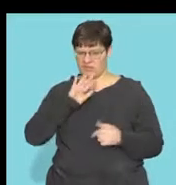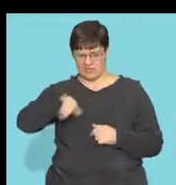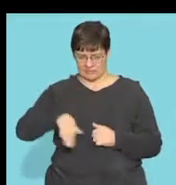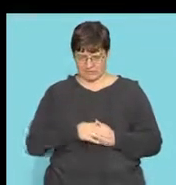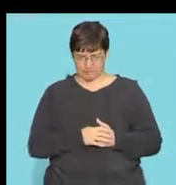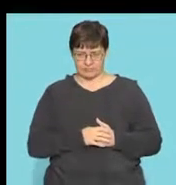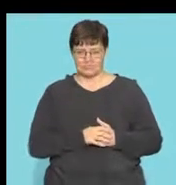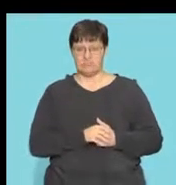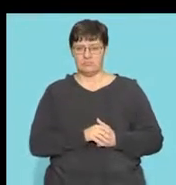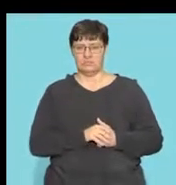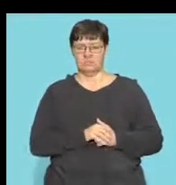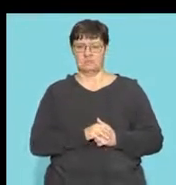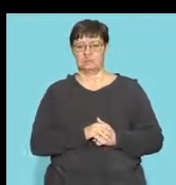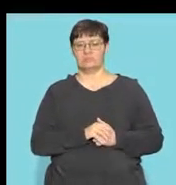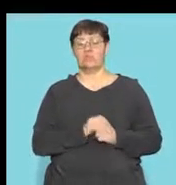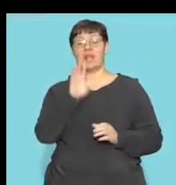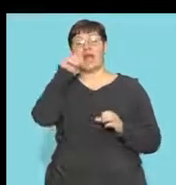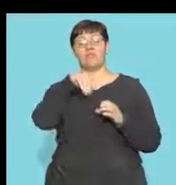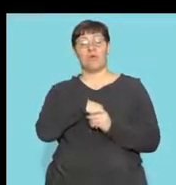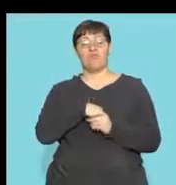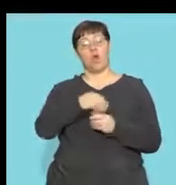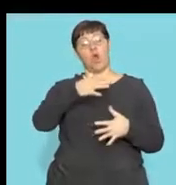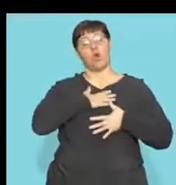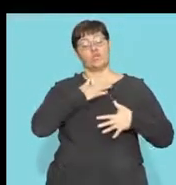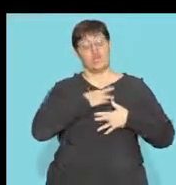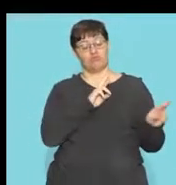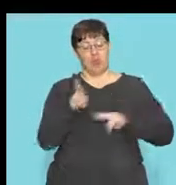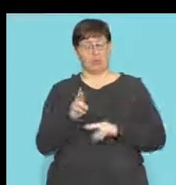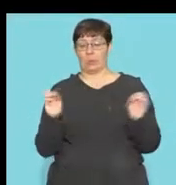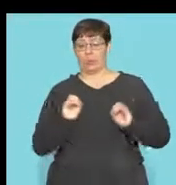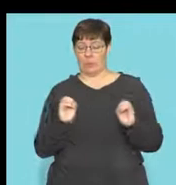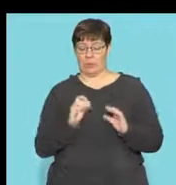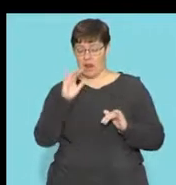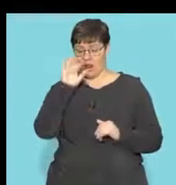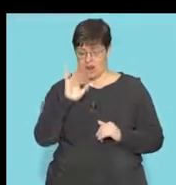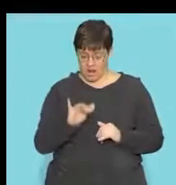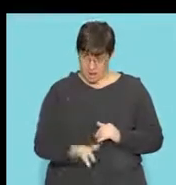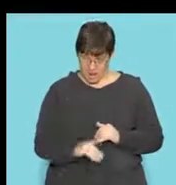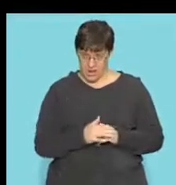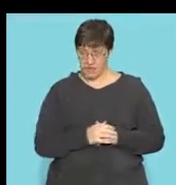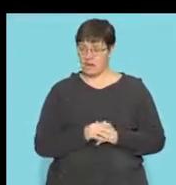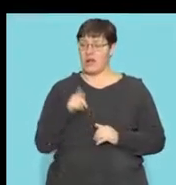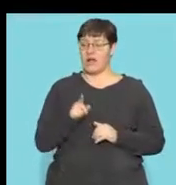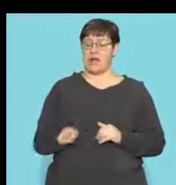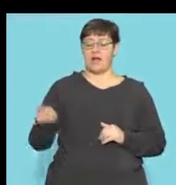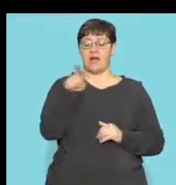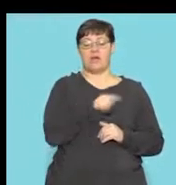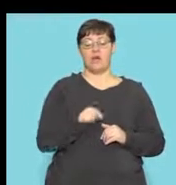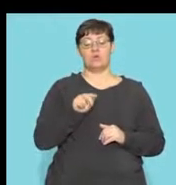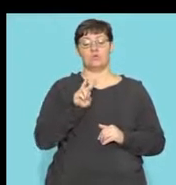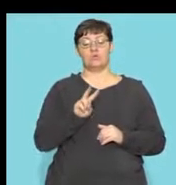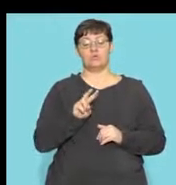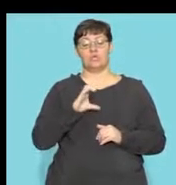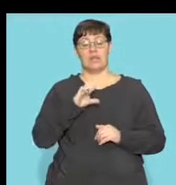not going to worry about them. They aren't going to be involved in the oxidation reaction. Carry on going down,